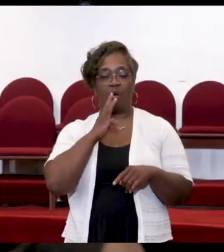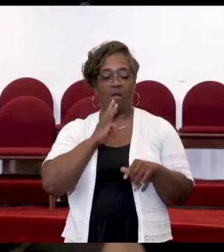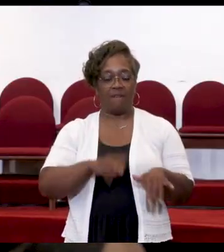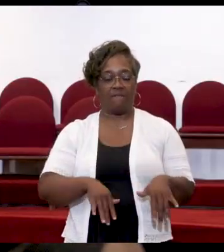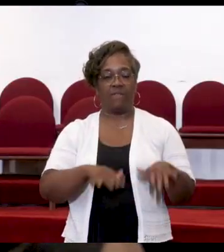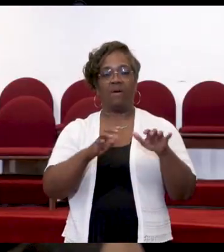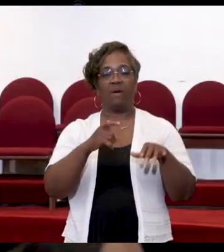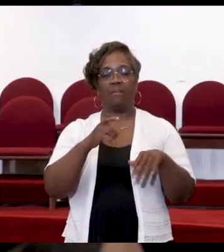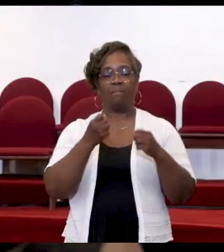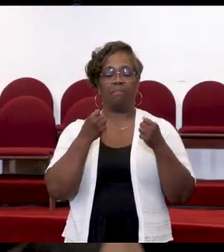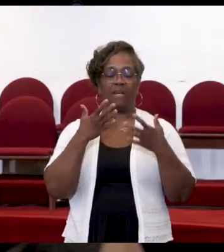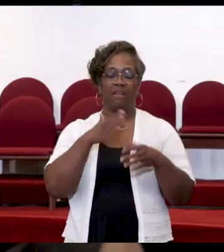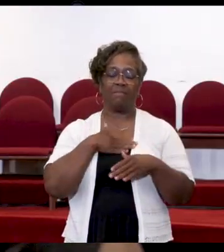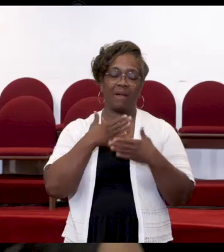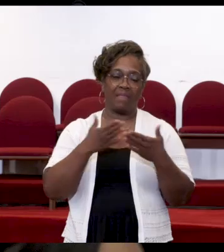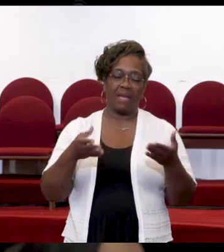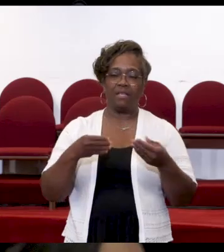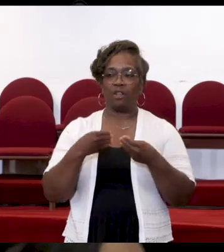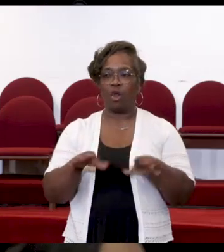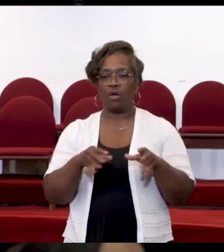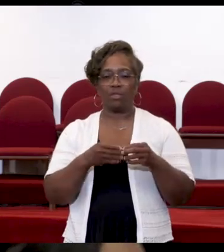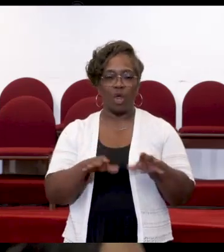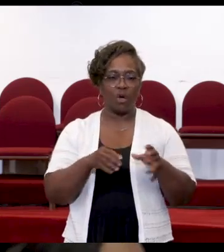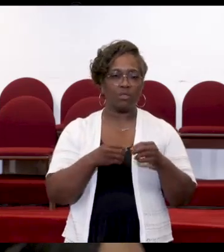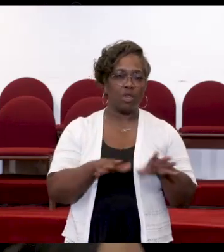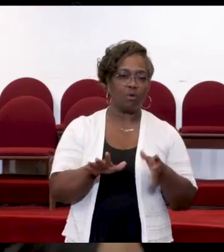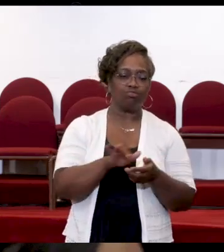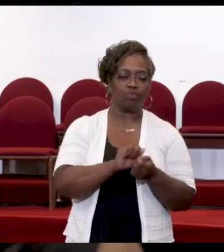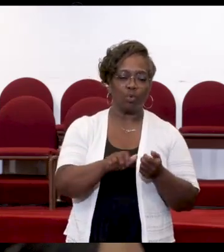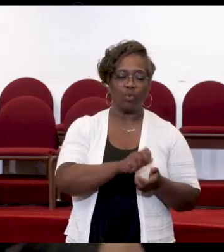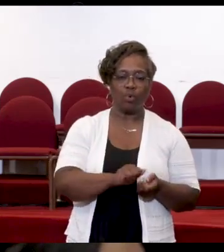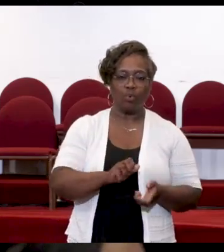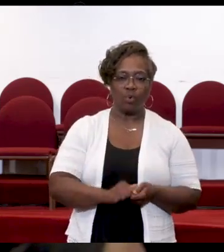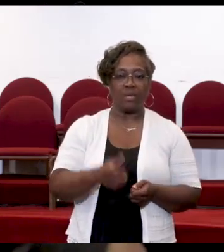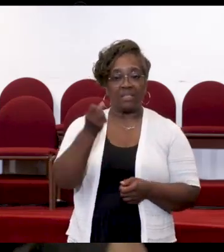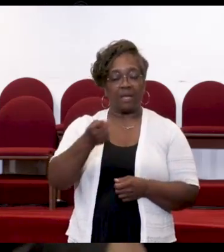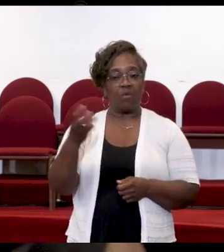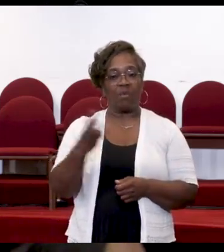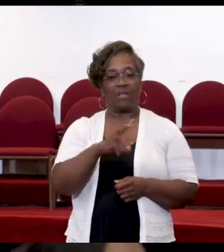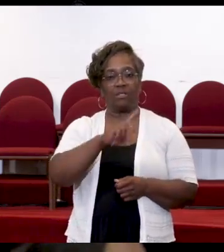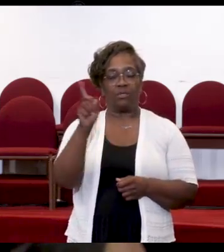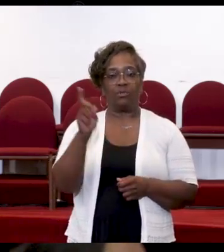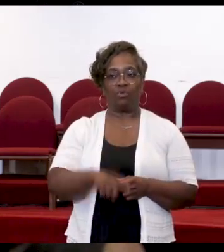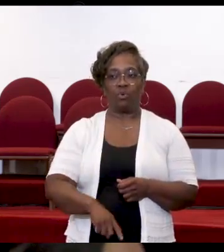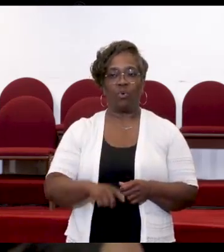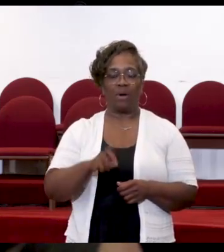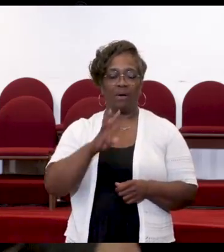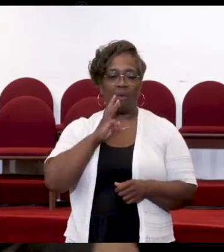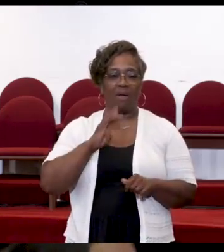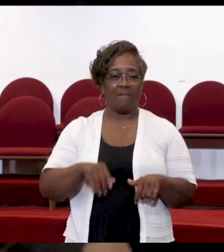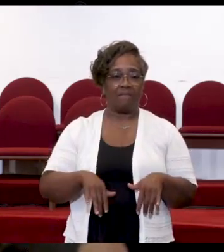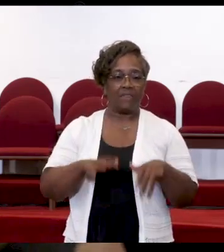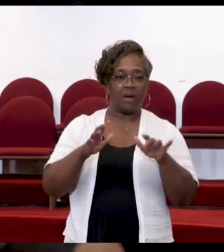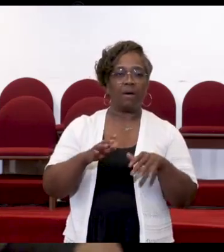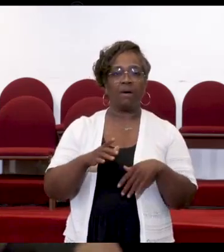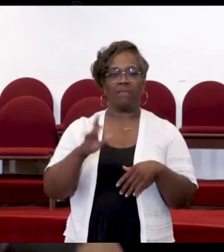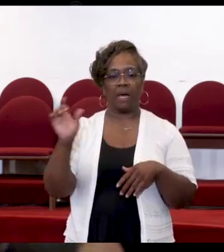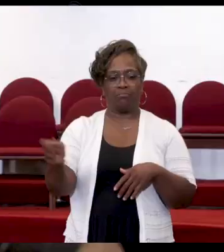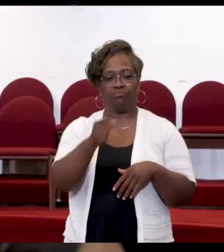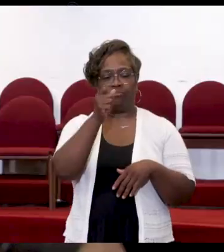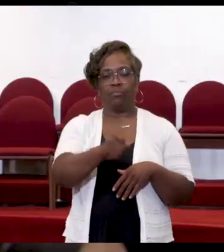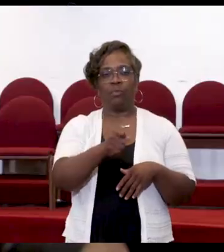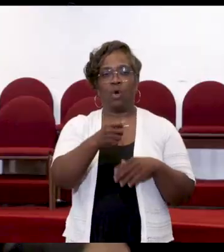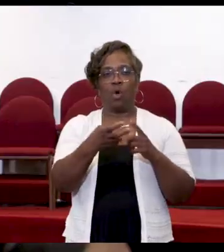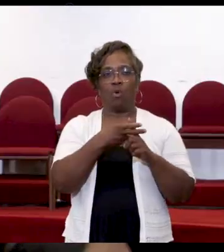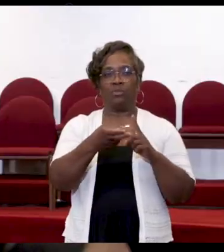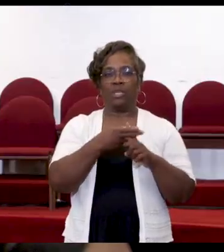in my basement because I want to get paid for it. When Southwest Detroit had that flood, they was put in a hotel, they cleaned out their basement and everything.